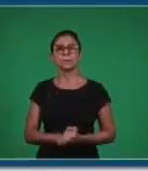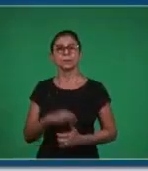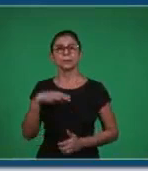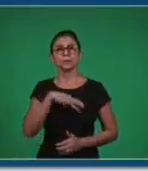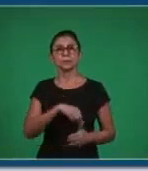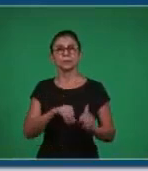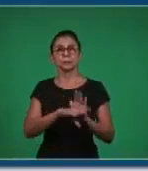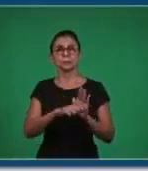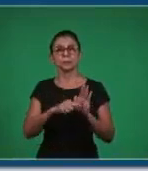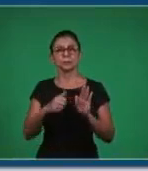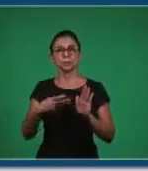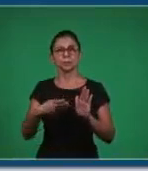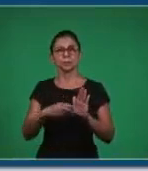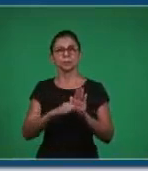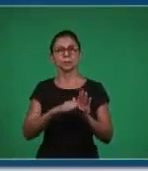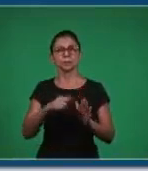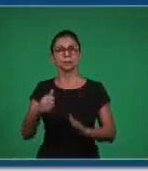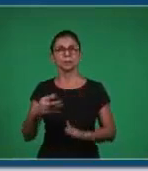Matthew 14:14,